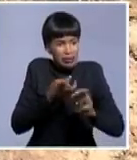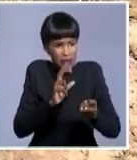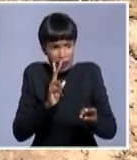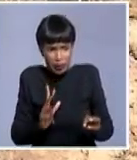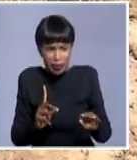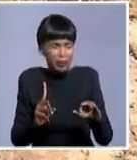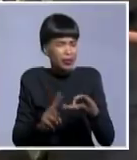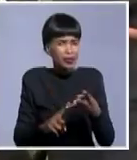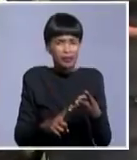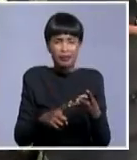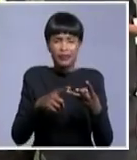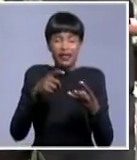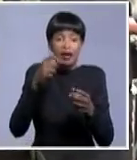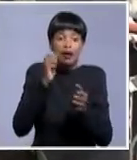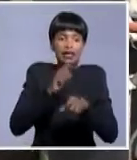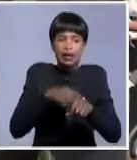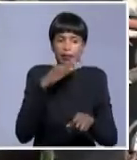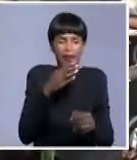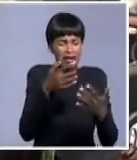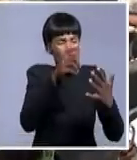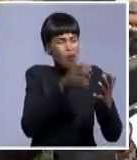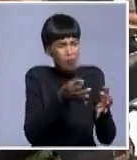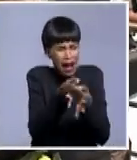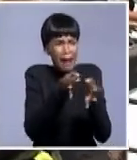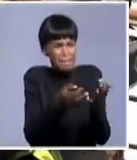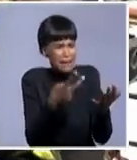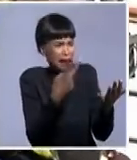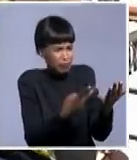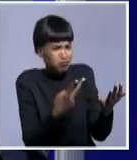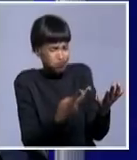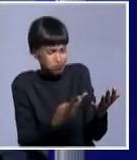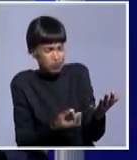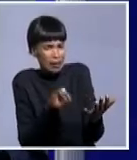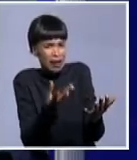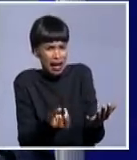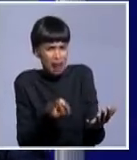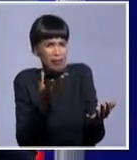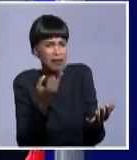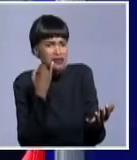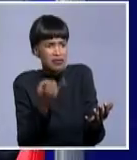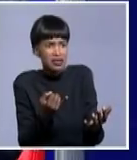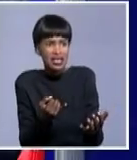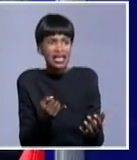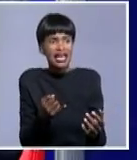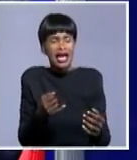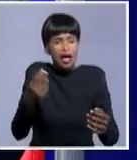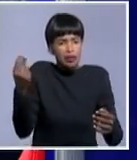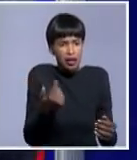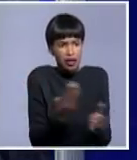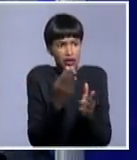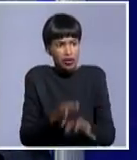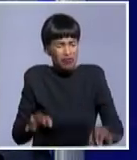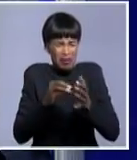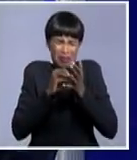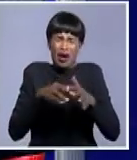disabilities. It's only that we don't have time. I could have given you the figures we have here. New Samara, we have even bought farms,